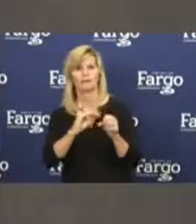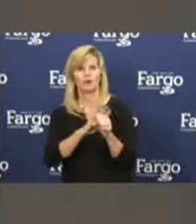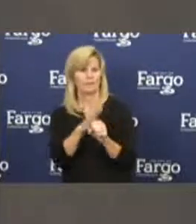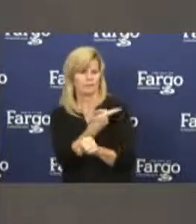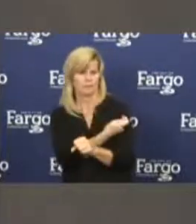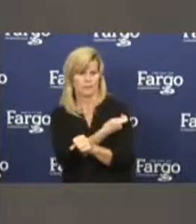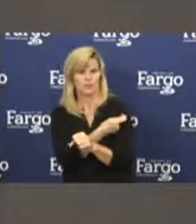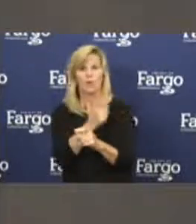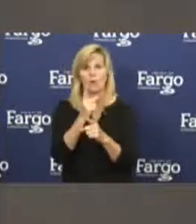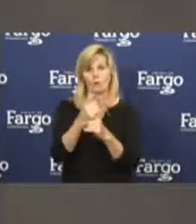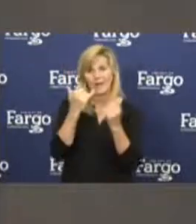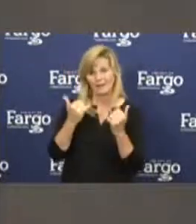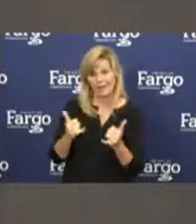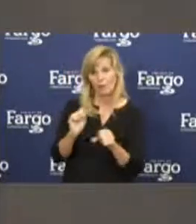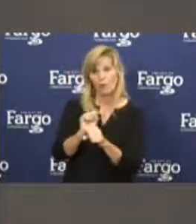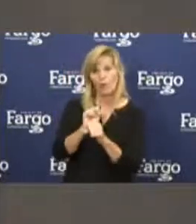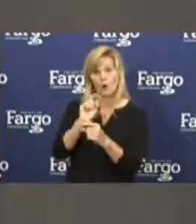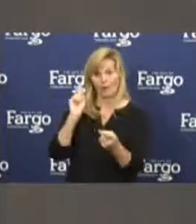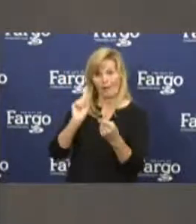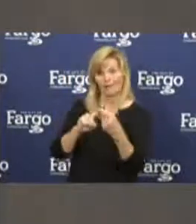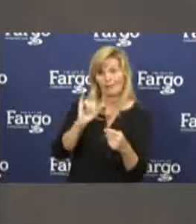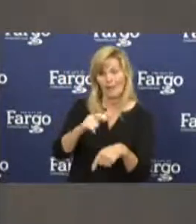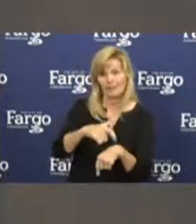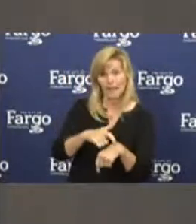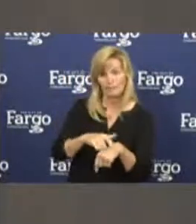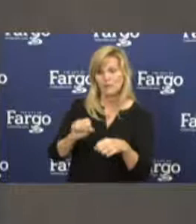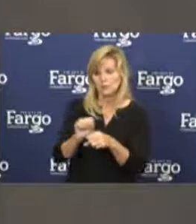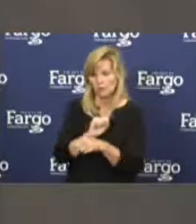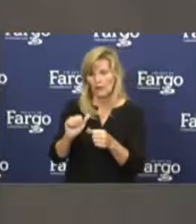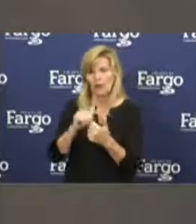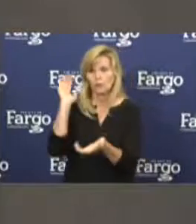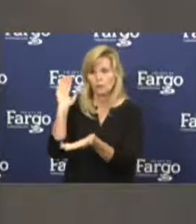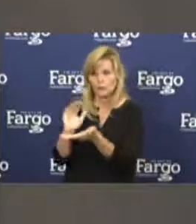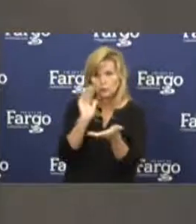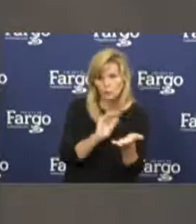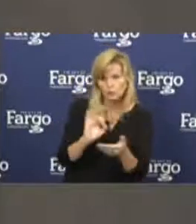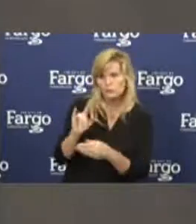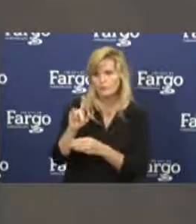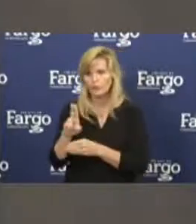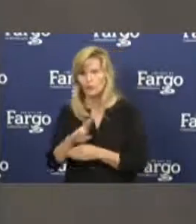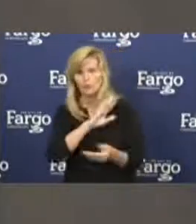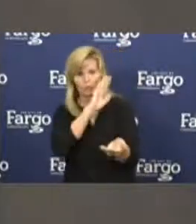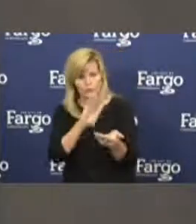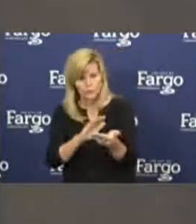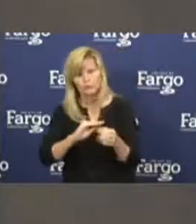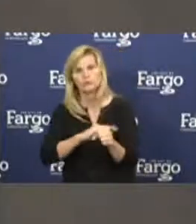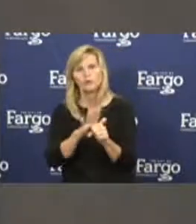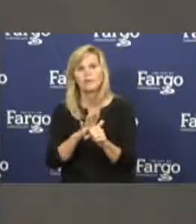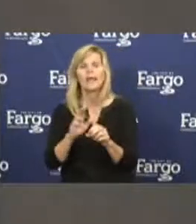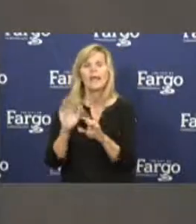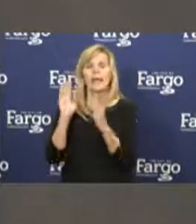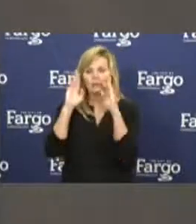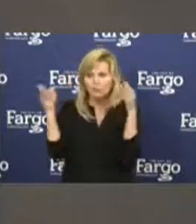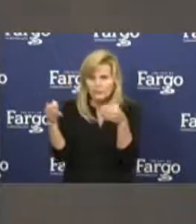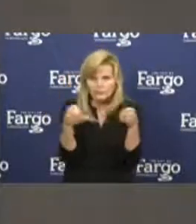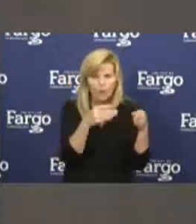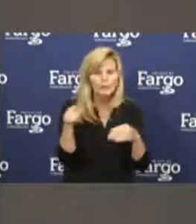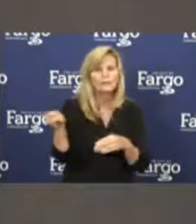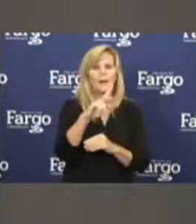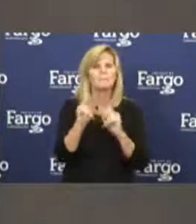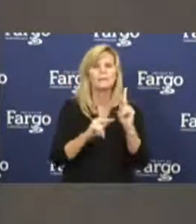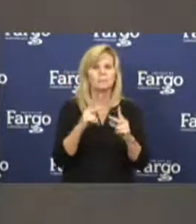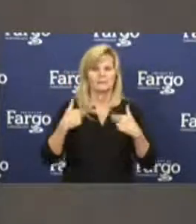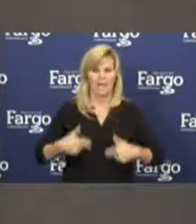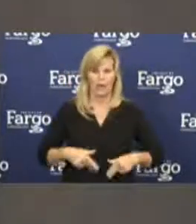prevention strategies to help us navigate those two viruses, along with the regular health needs of our community in order to prepare and try